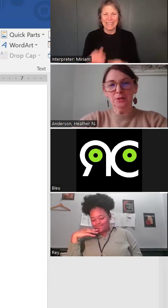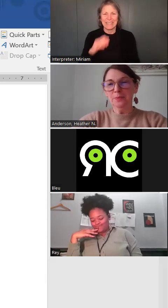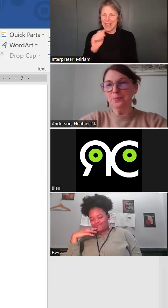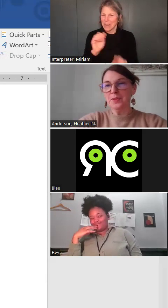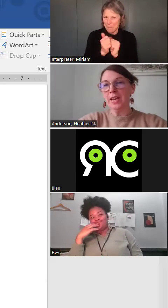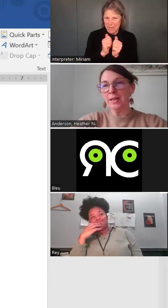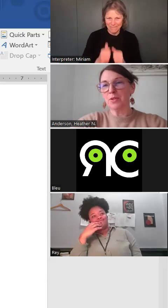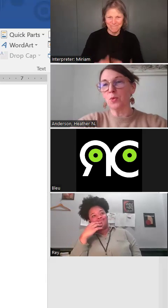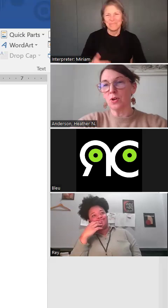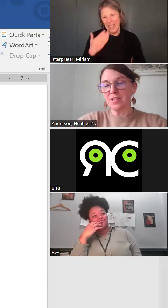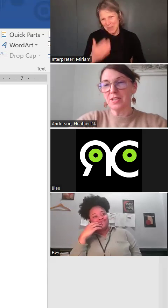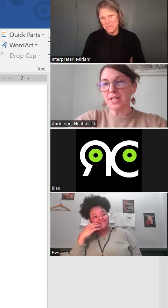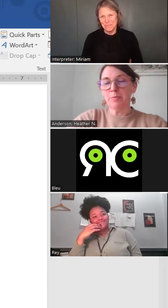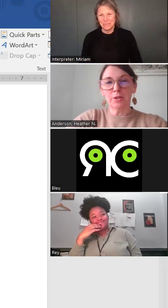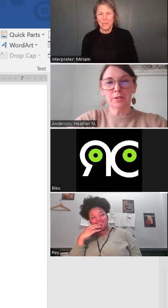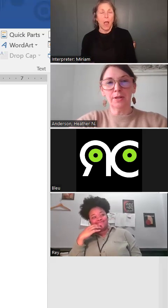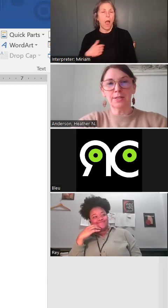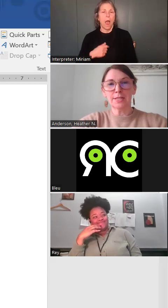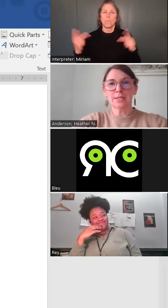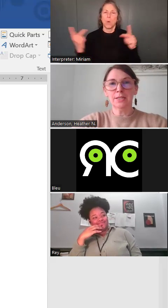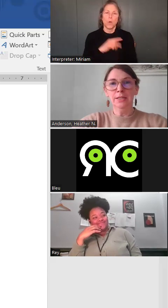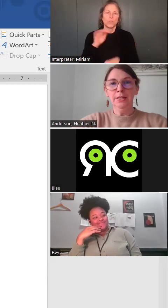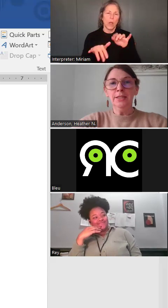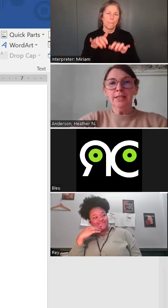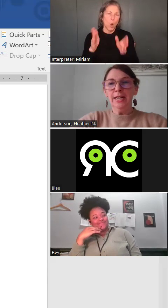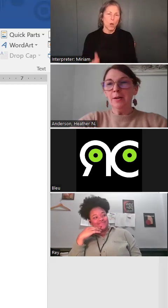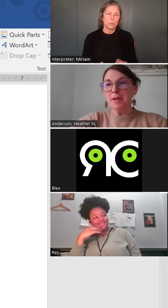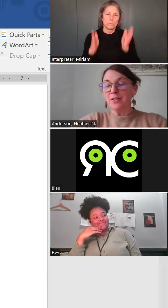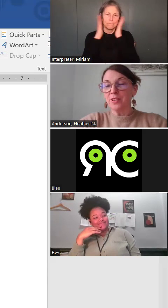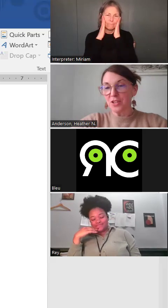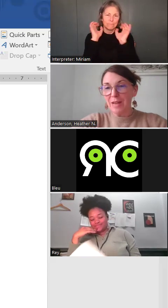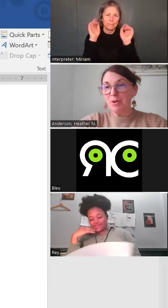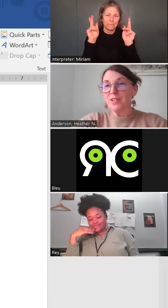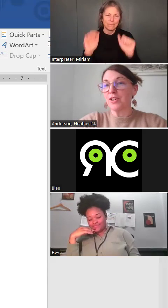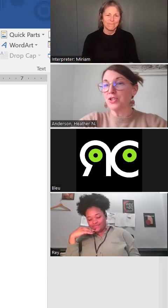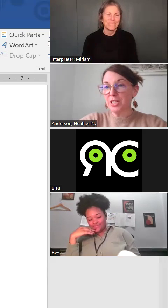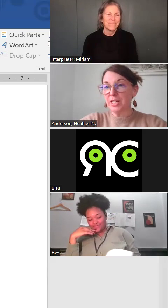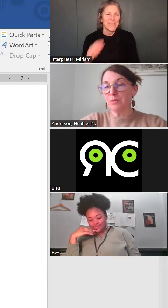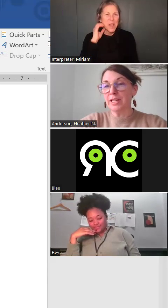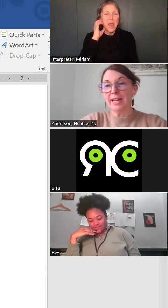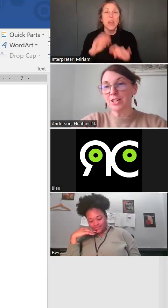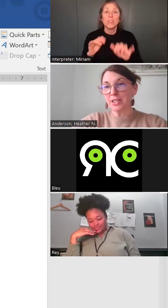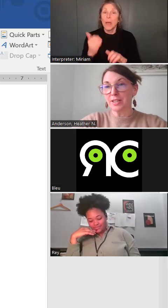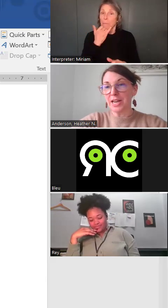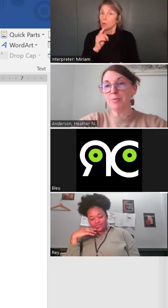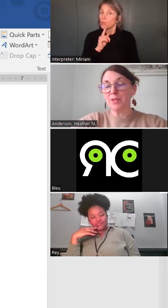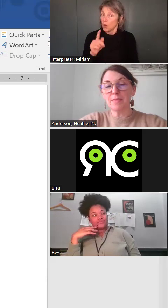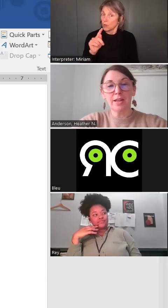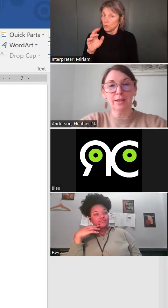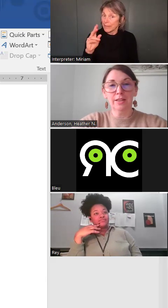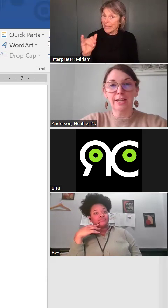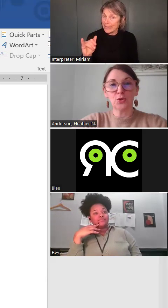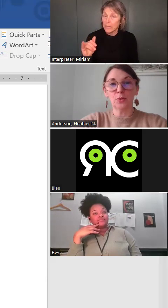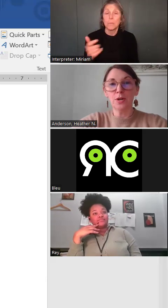Thank you. I am the worst typer, you guys. And those typos are tricky when the